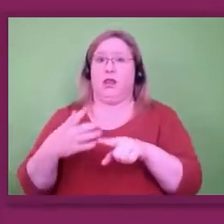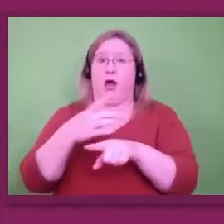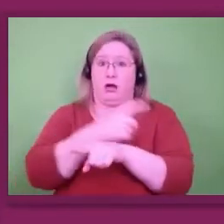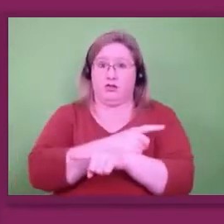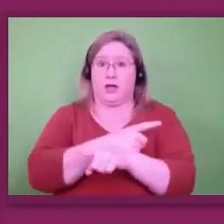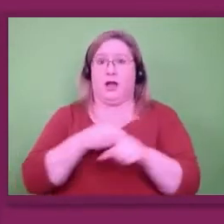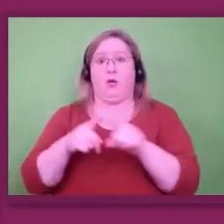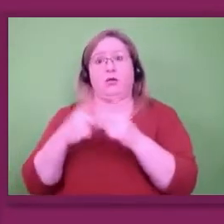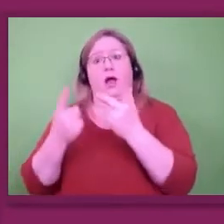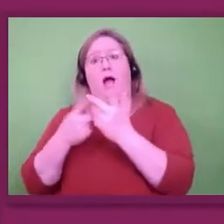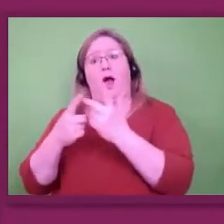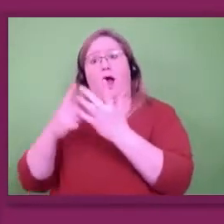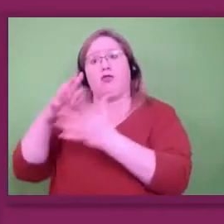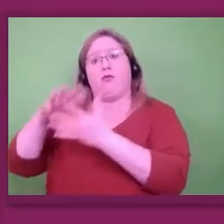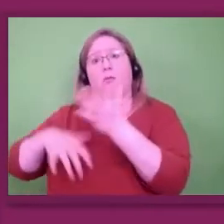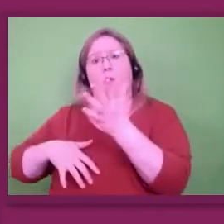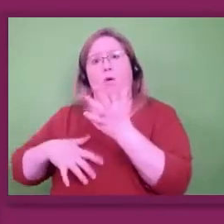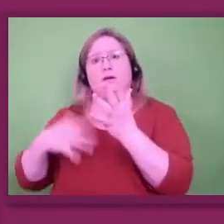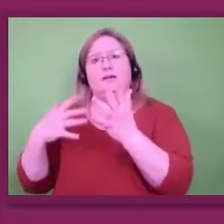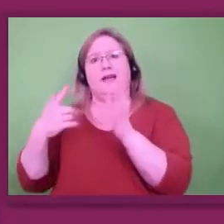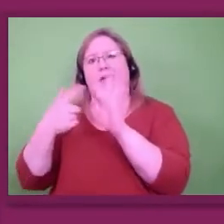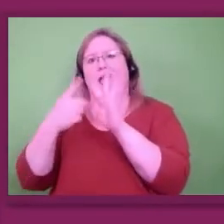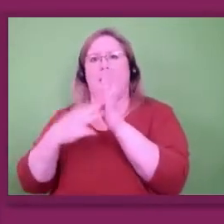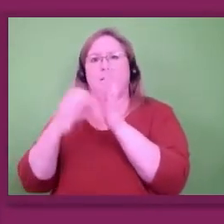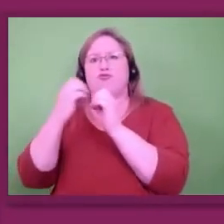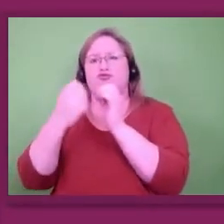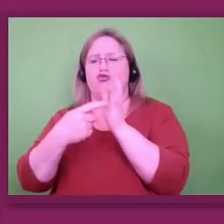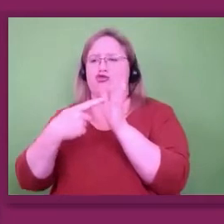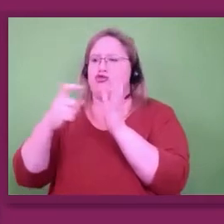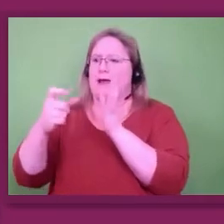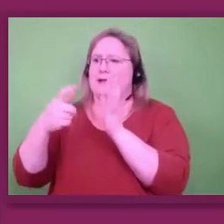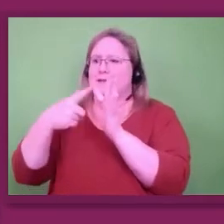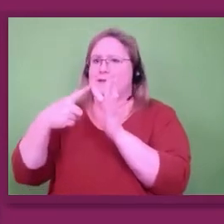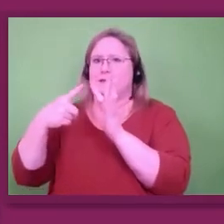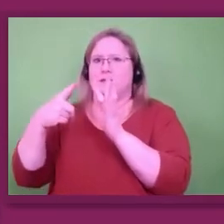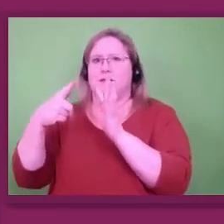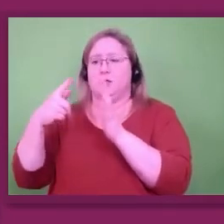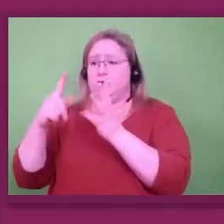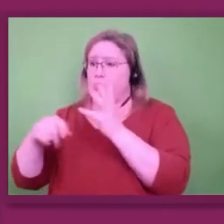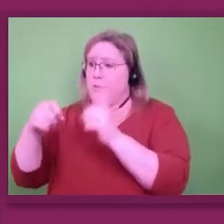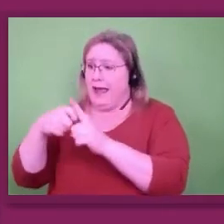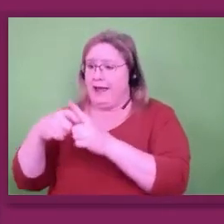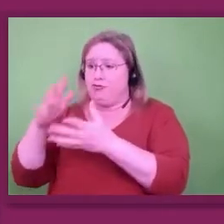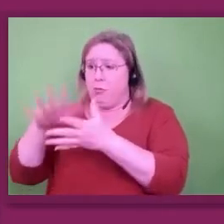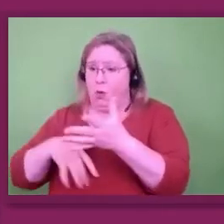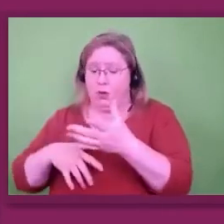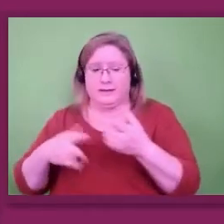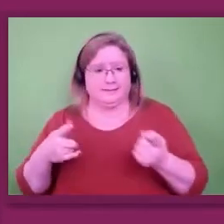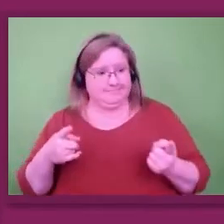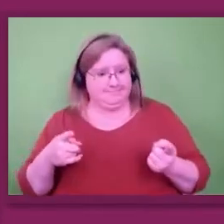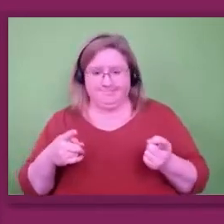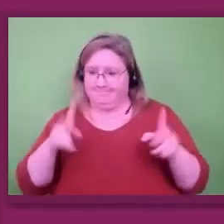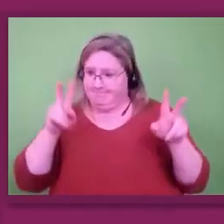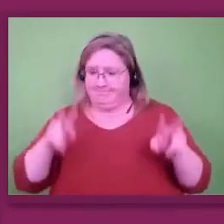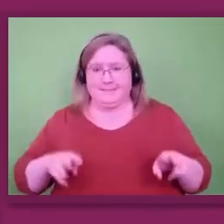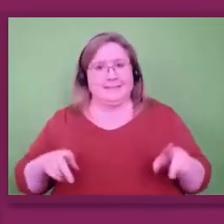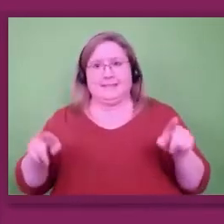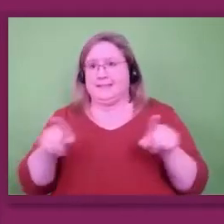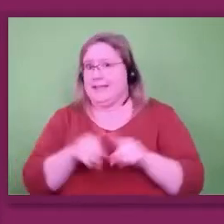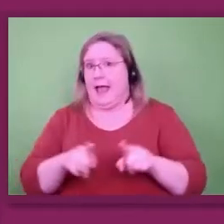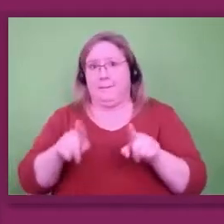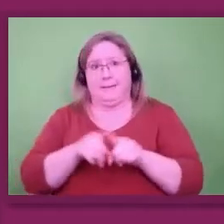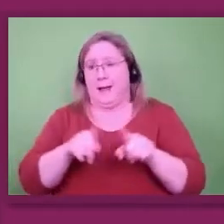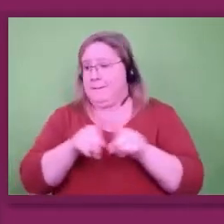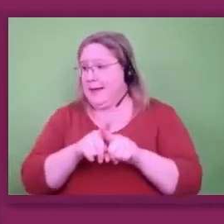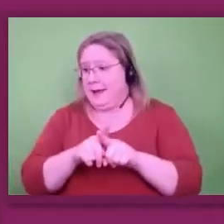published late last year, none of it is a new phenomena. I mean, for people like us on this particular